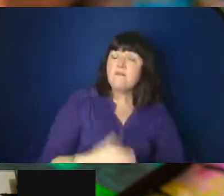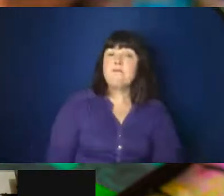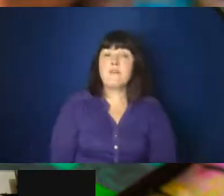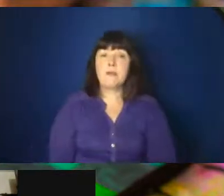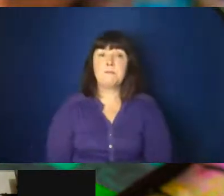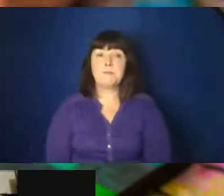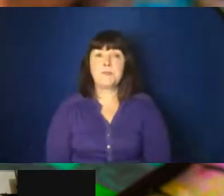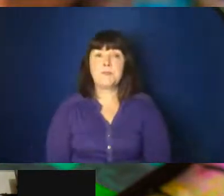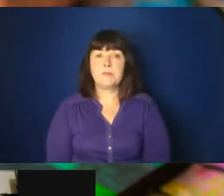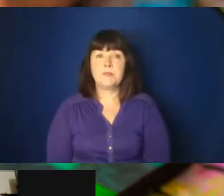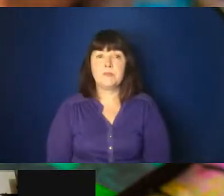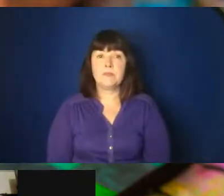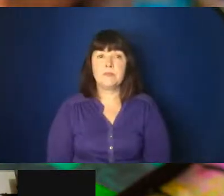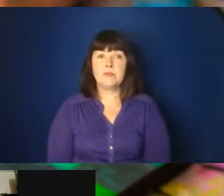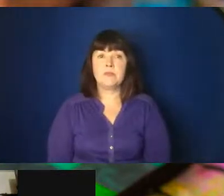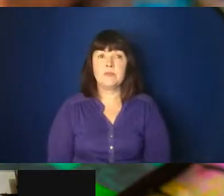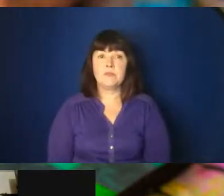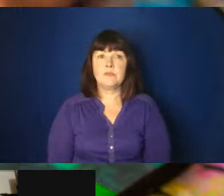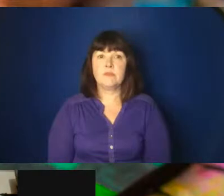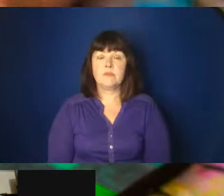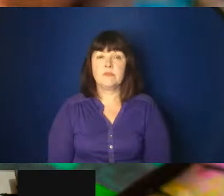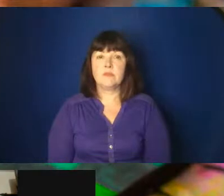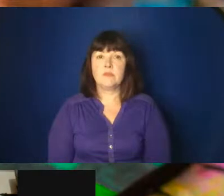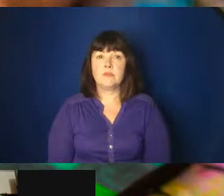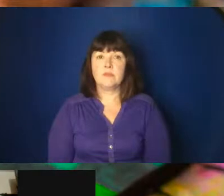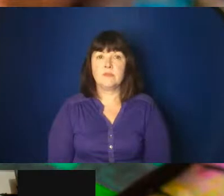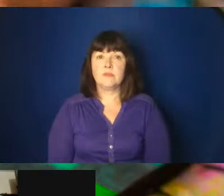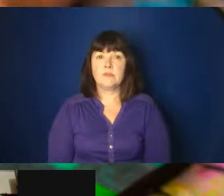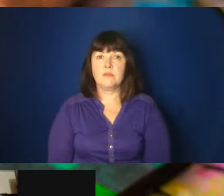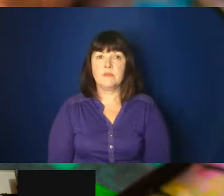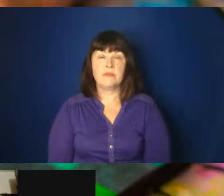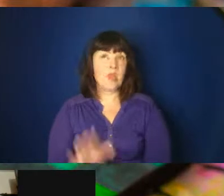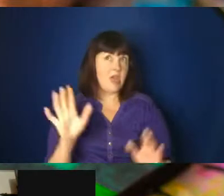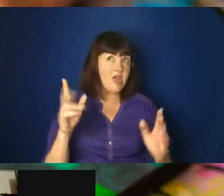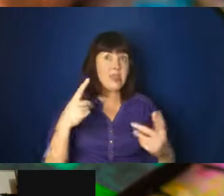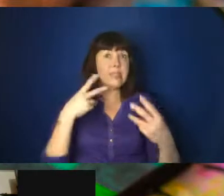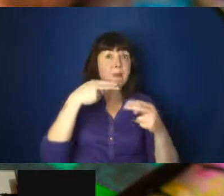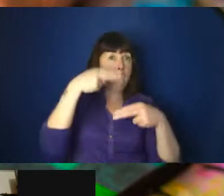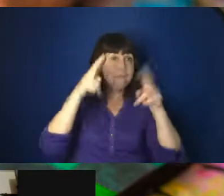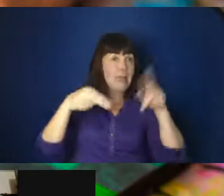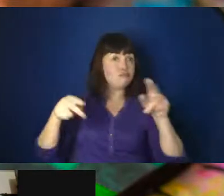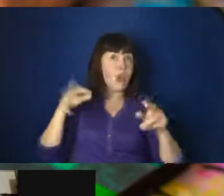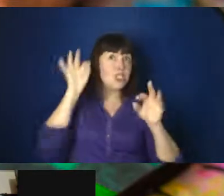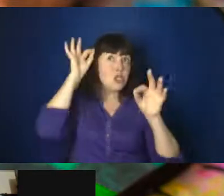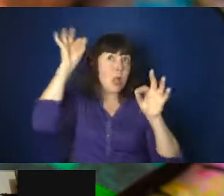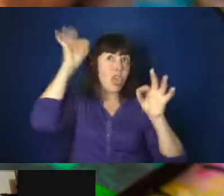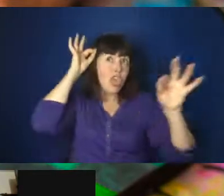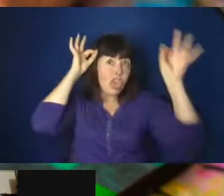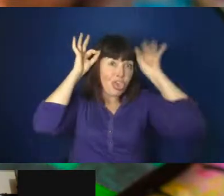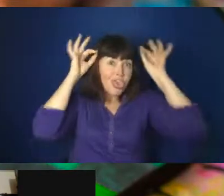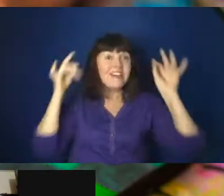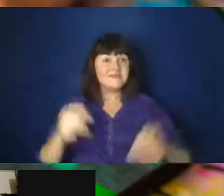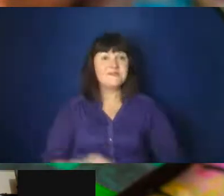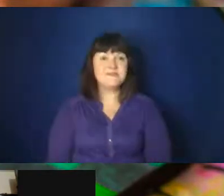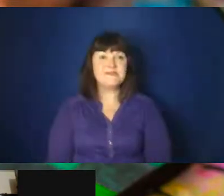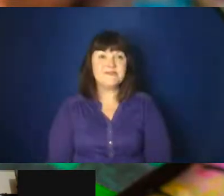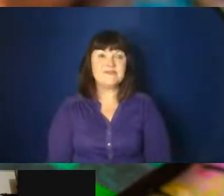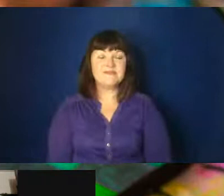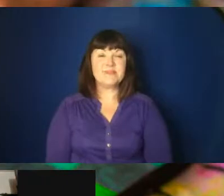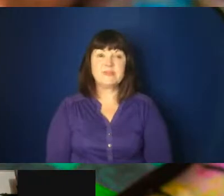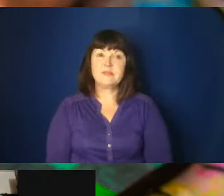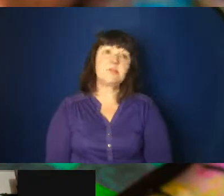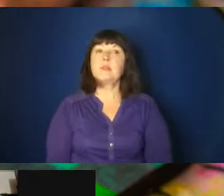I love your hair. Look, it doesn't matter. These are the paintbrushes I've been working with. It doesn't matter. I mean,